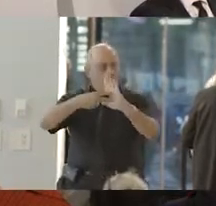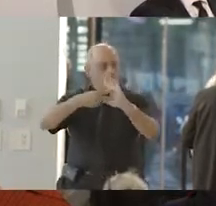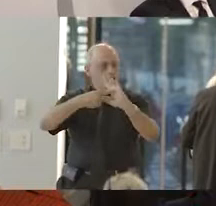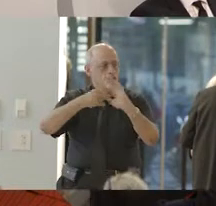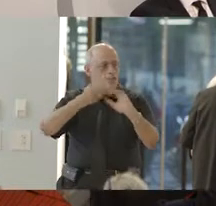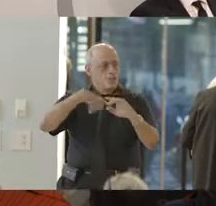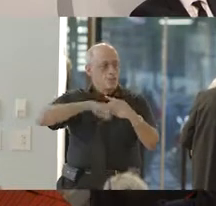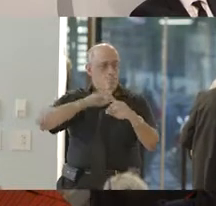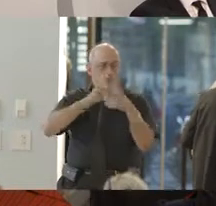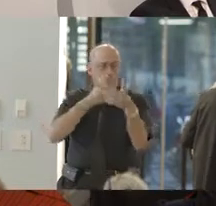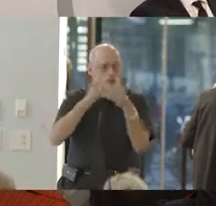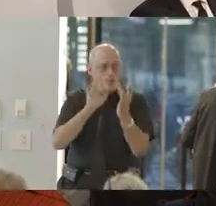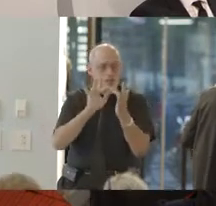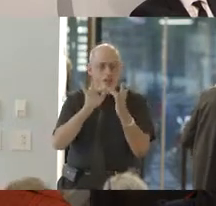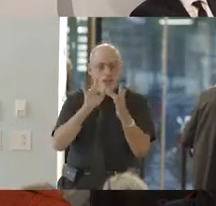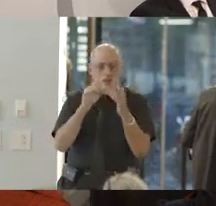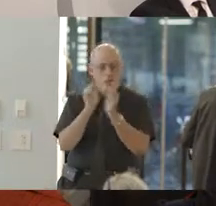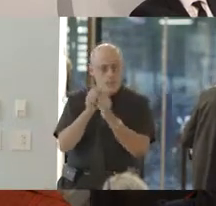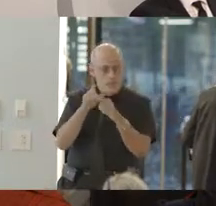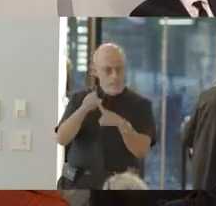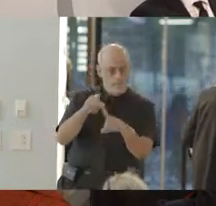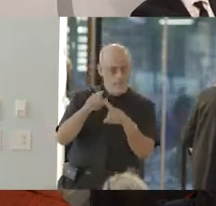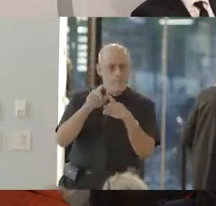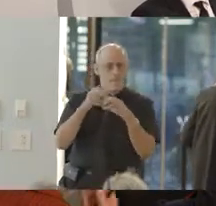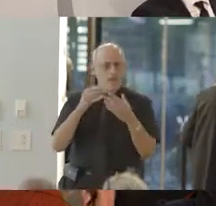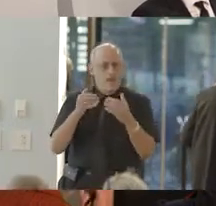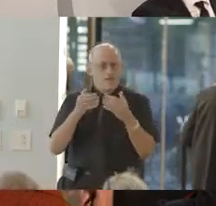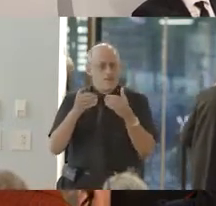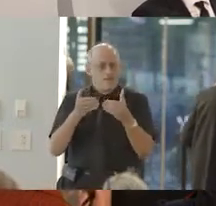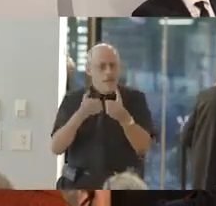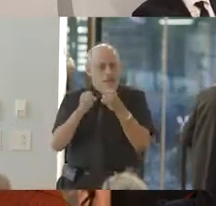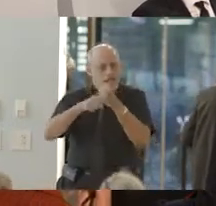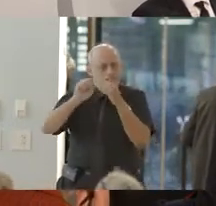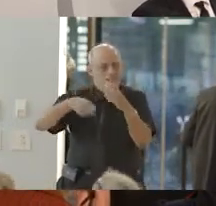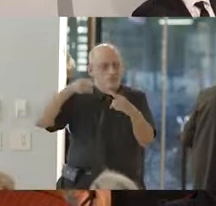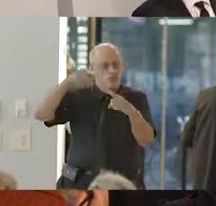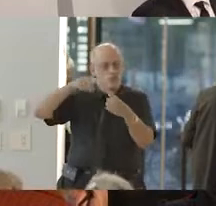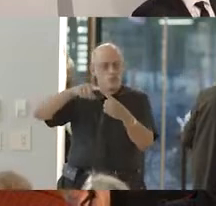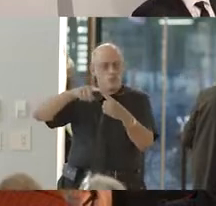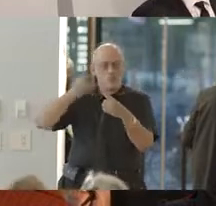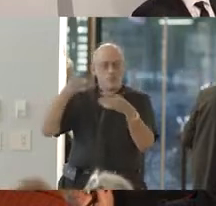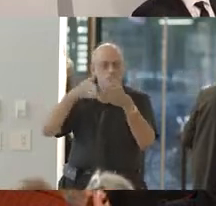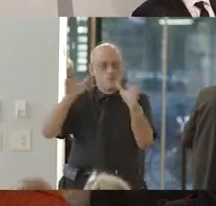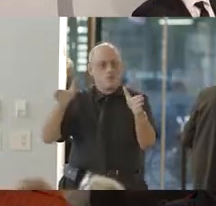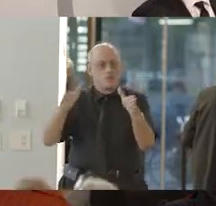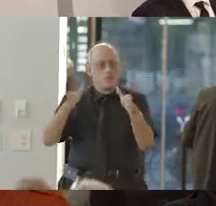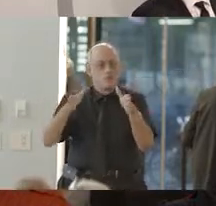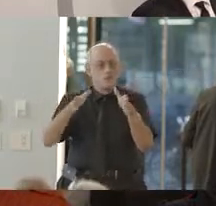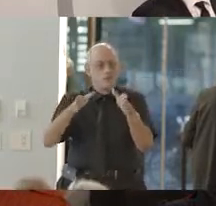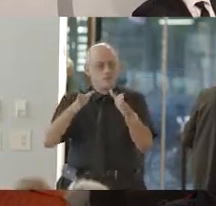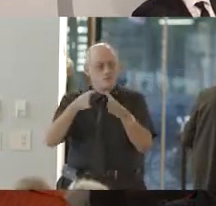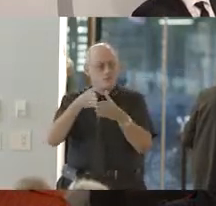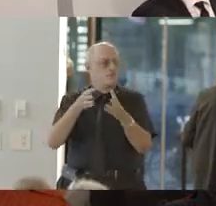very close contact with, into this sort of public realm design in the